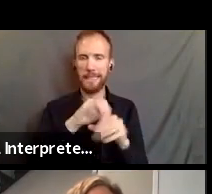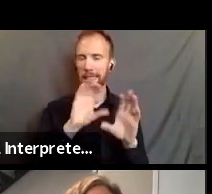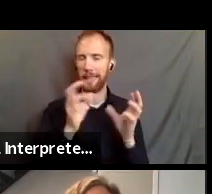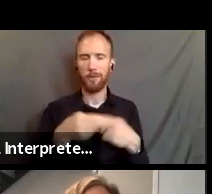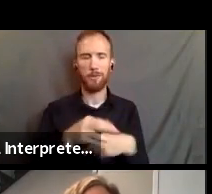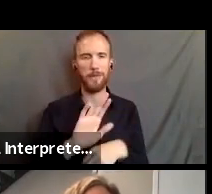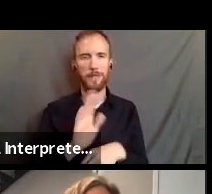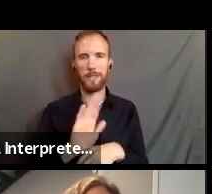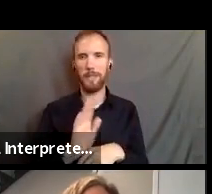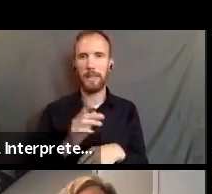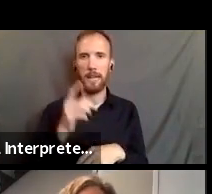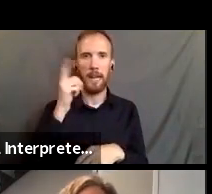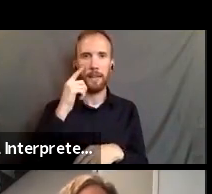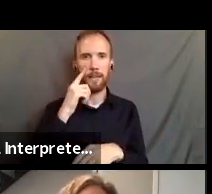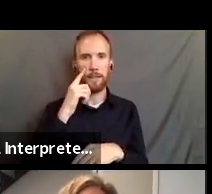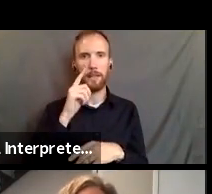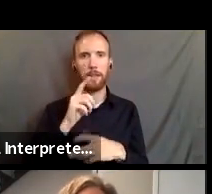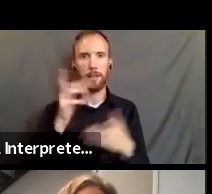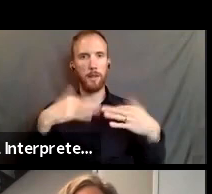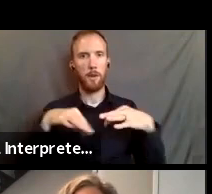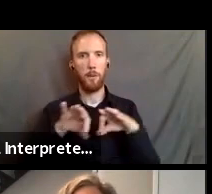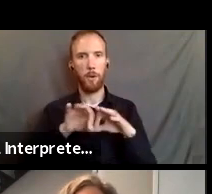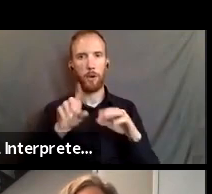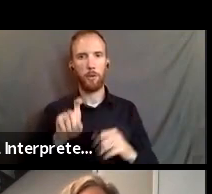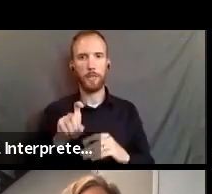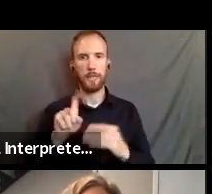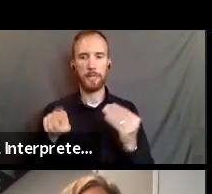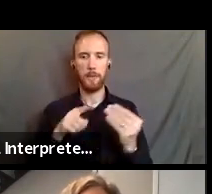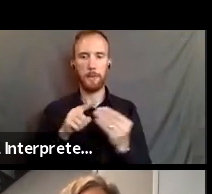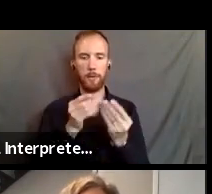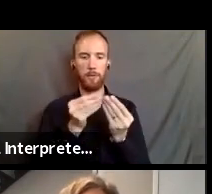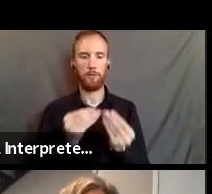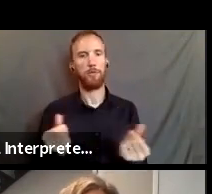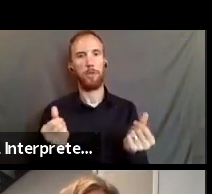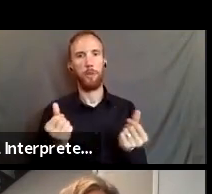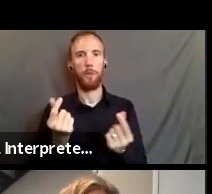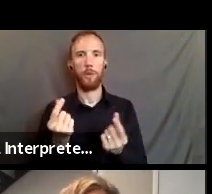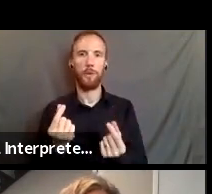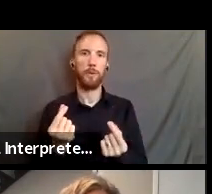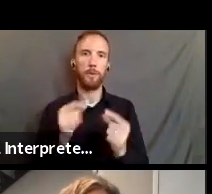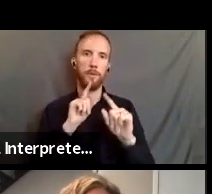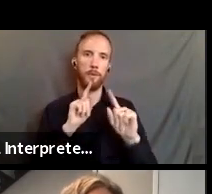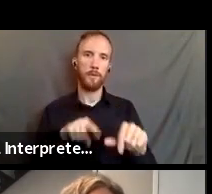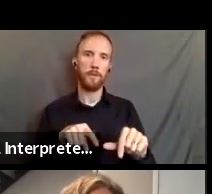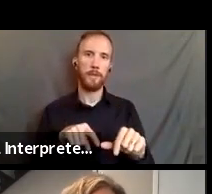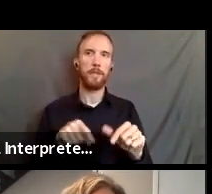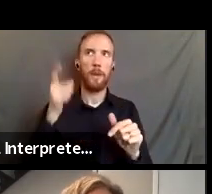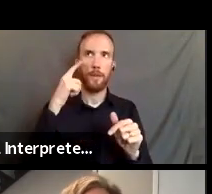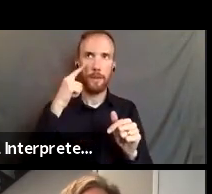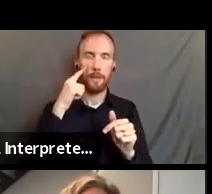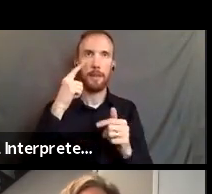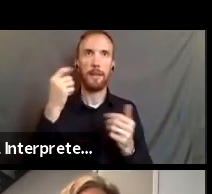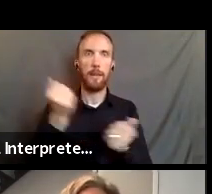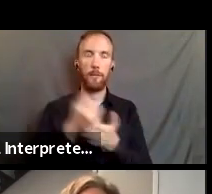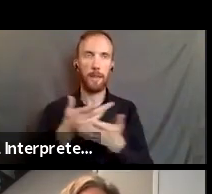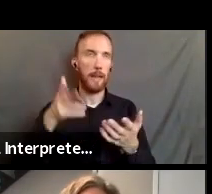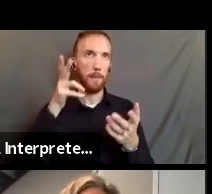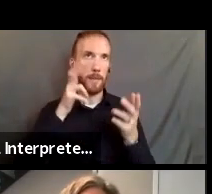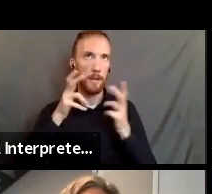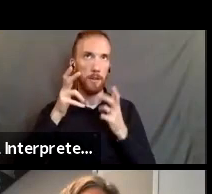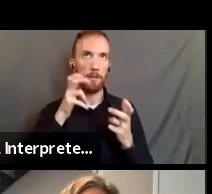before us was about remedies and i think that part of what i'm i'm hearing is being addressed i'm very happy about that